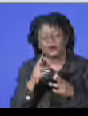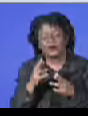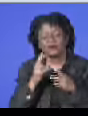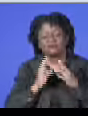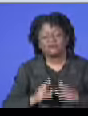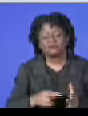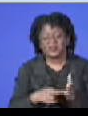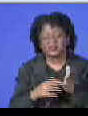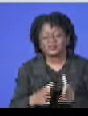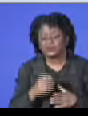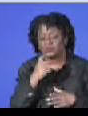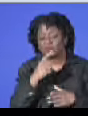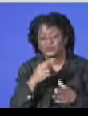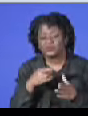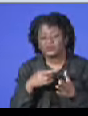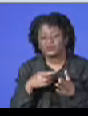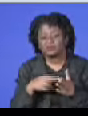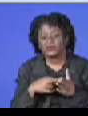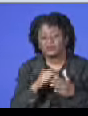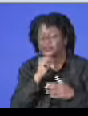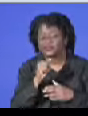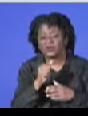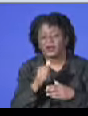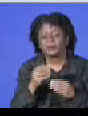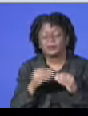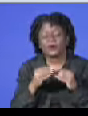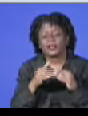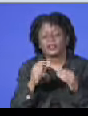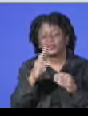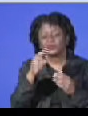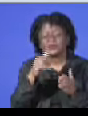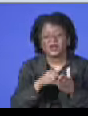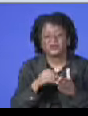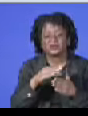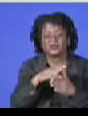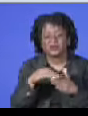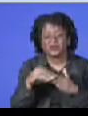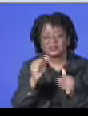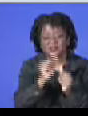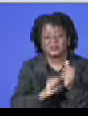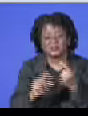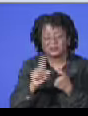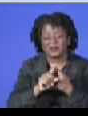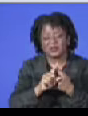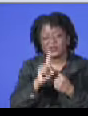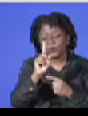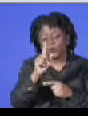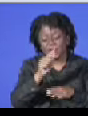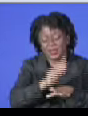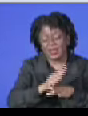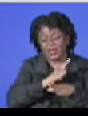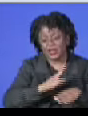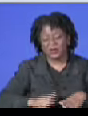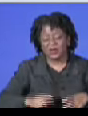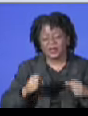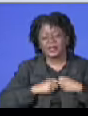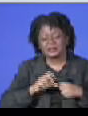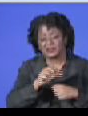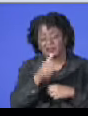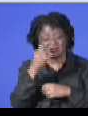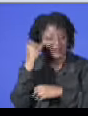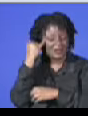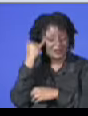$2,000 a month. But one landlord has another suggestion as he looks at the steps the government has taken. He spoke